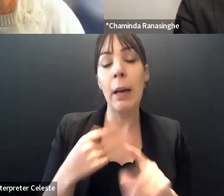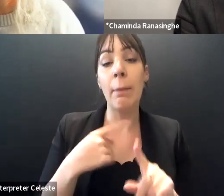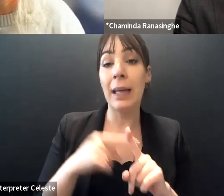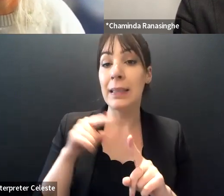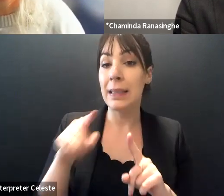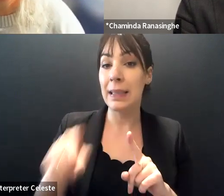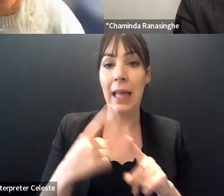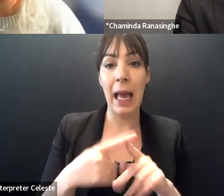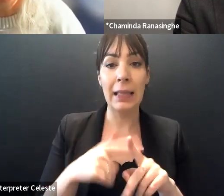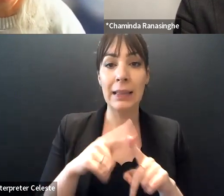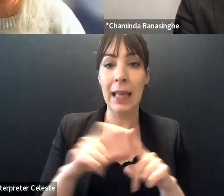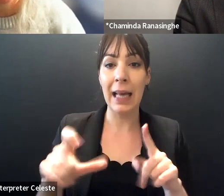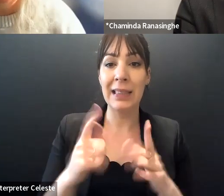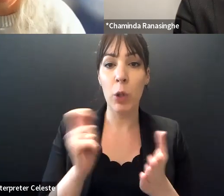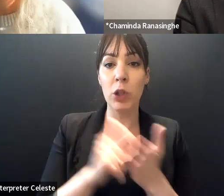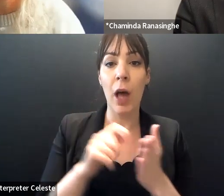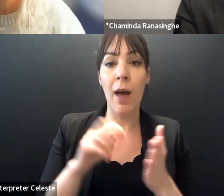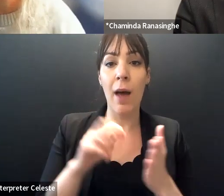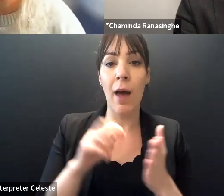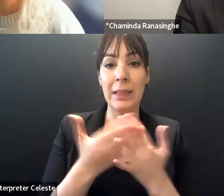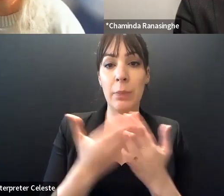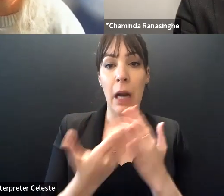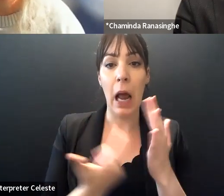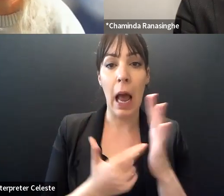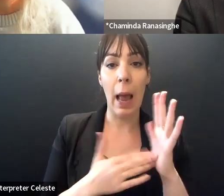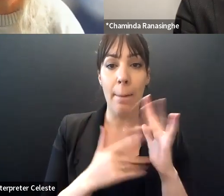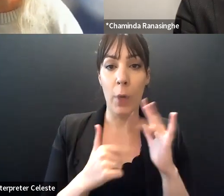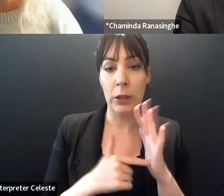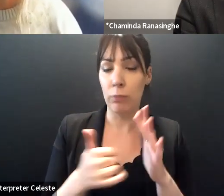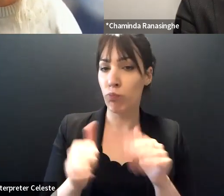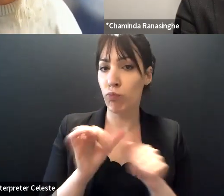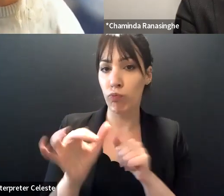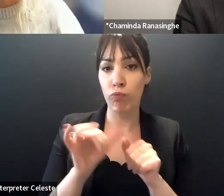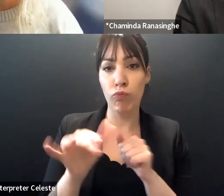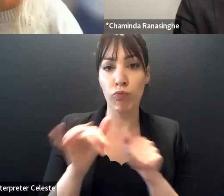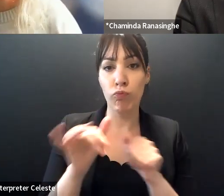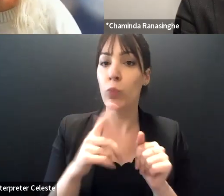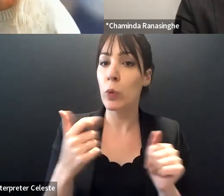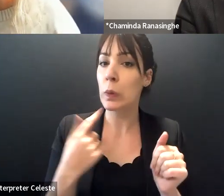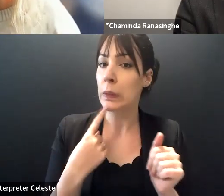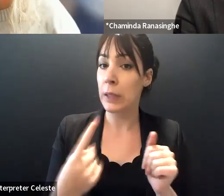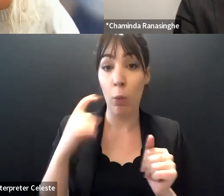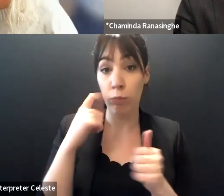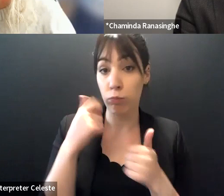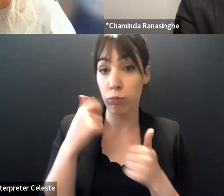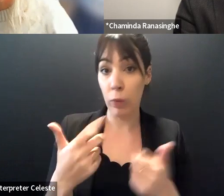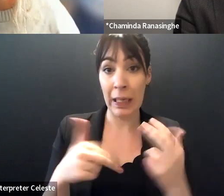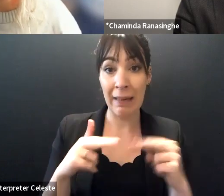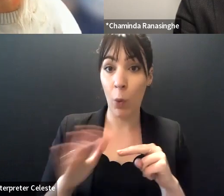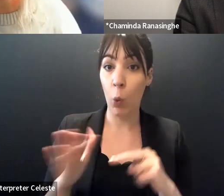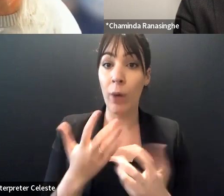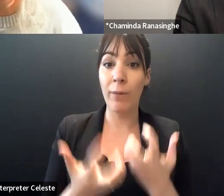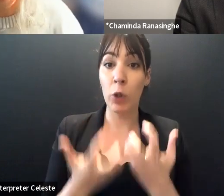sponsor of accessibility at RMIT. Which is fantastic. And we were just commenting that it would be wonderful that if all universities